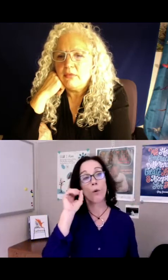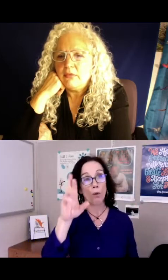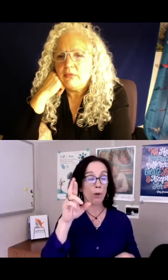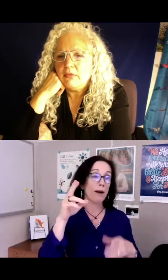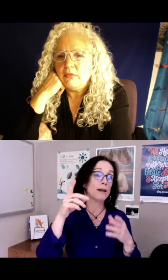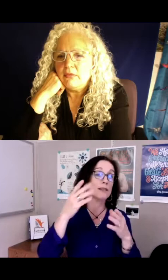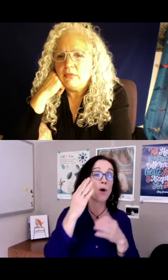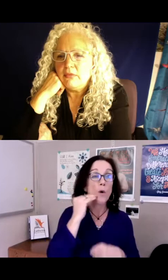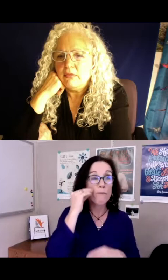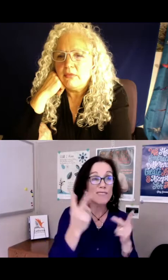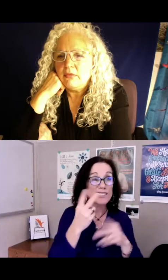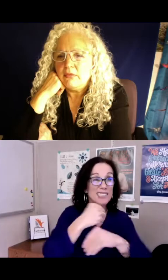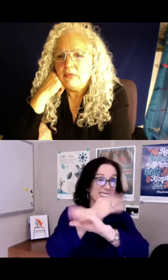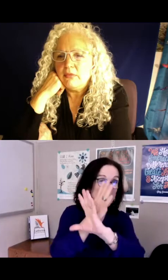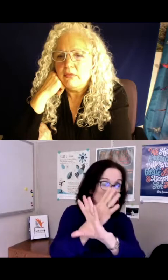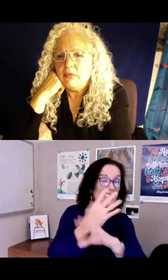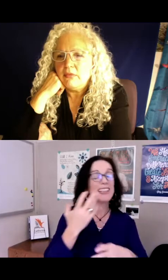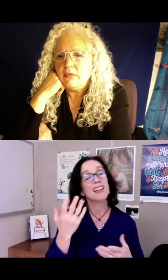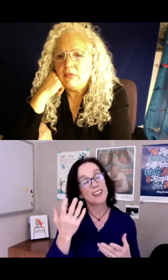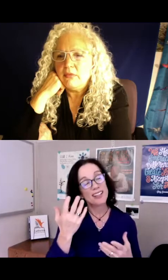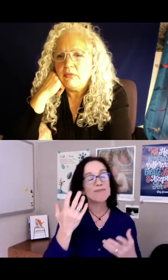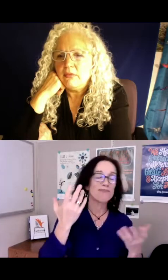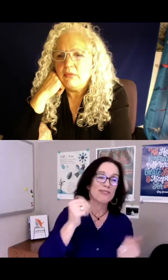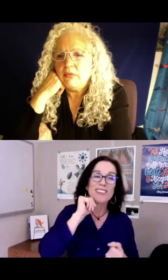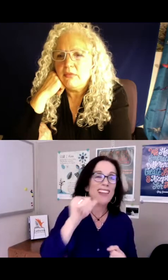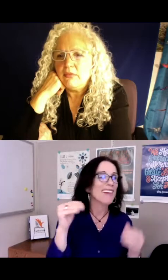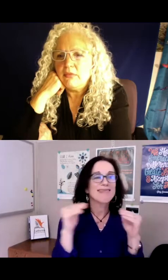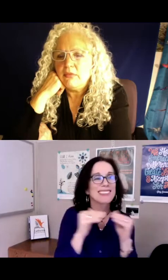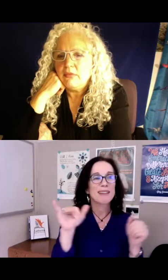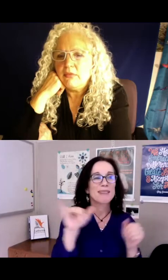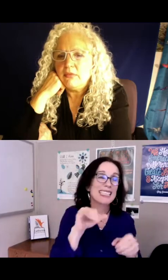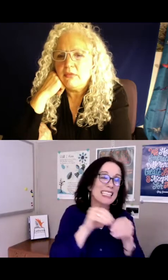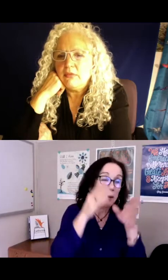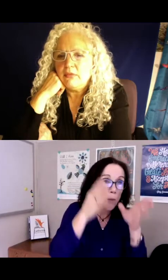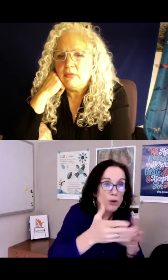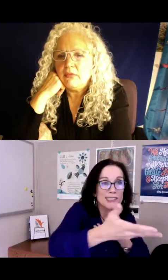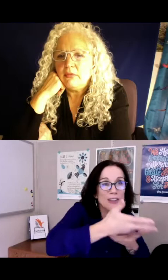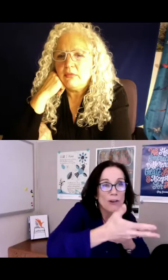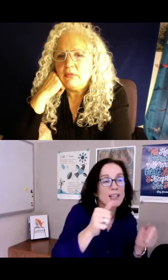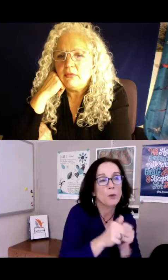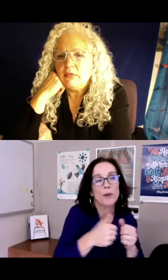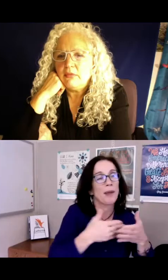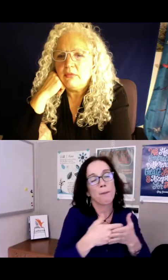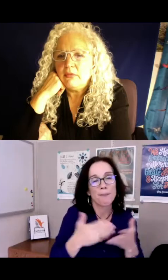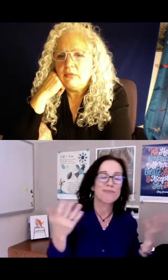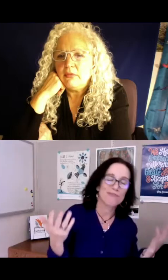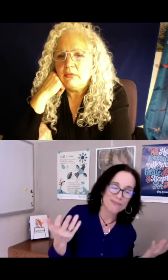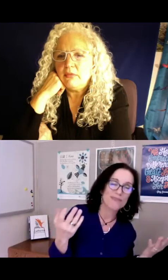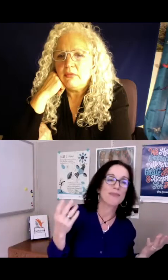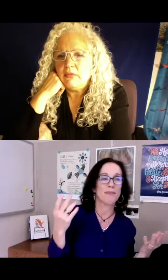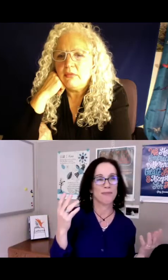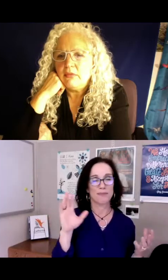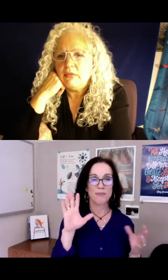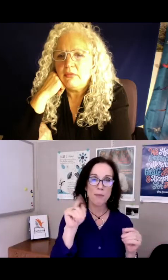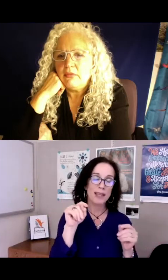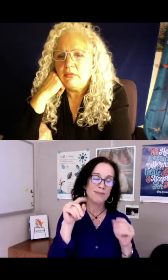at home. So, or the home visits had to be through Zoom or video, and it's just really not equal access. It's not the